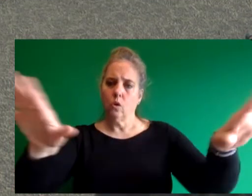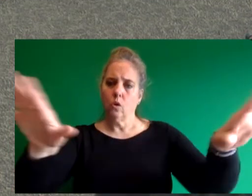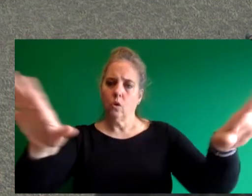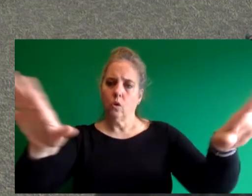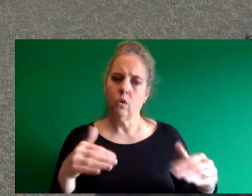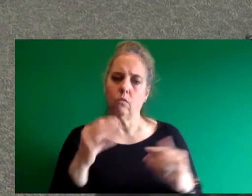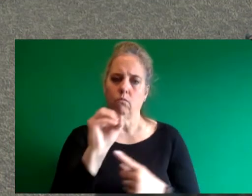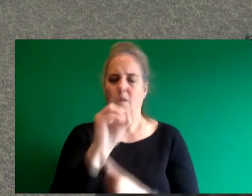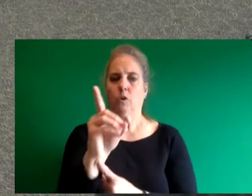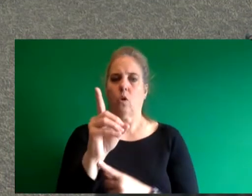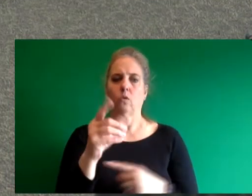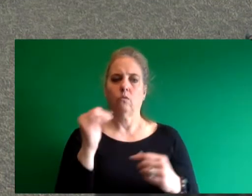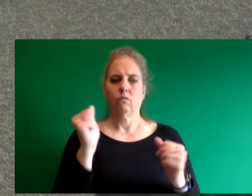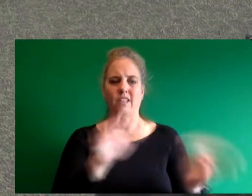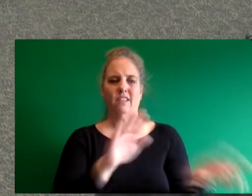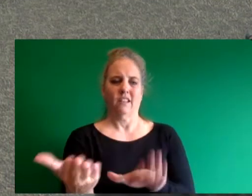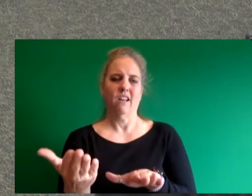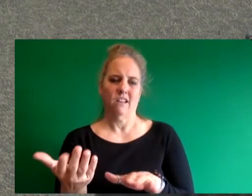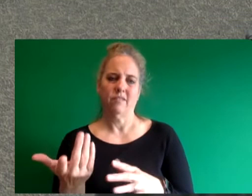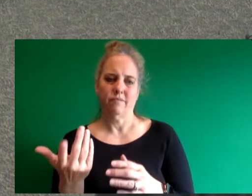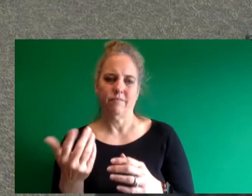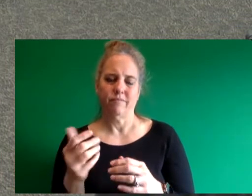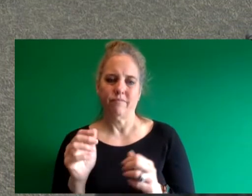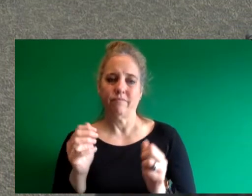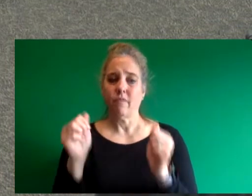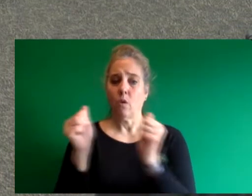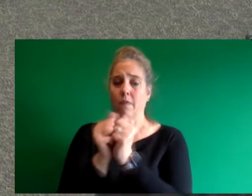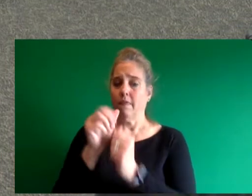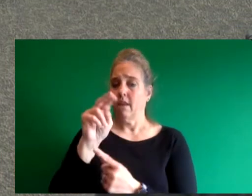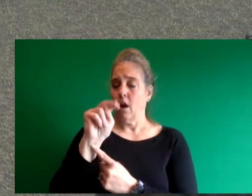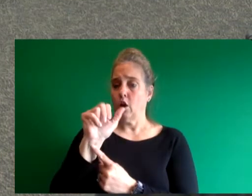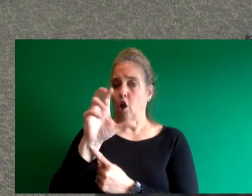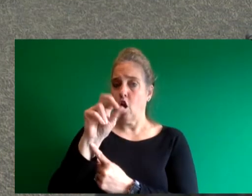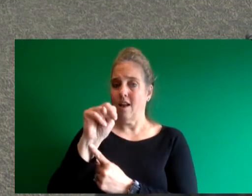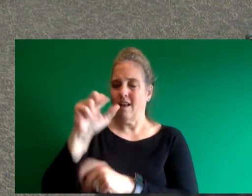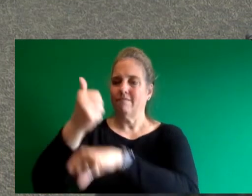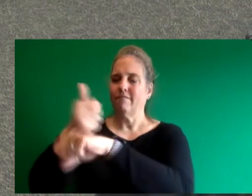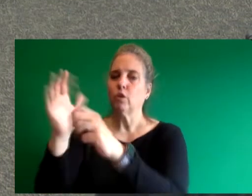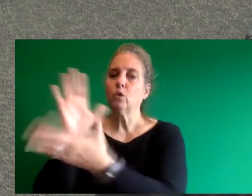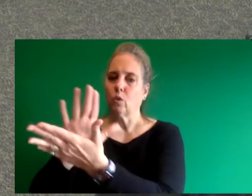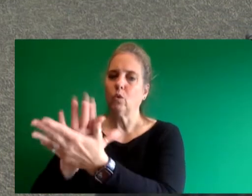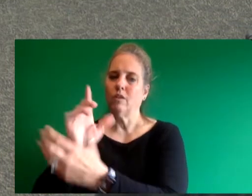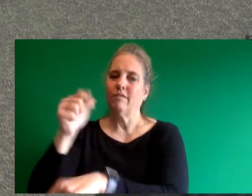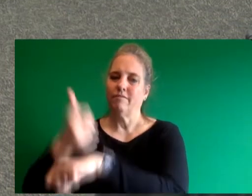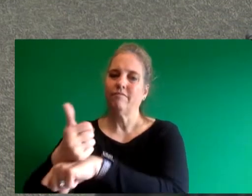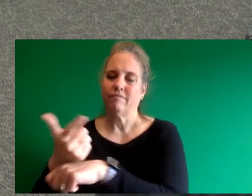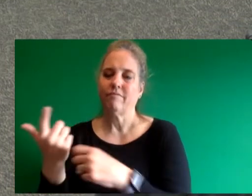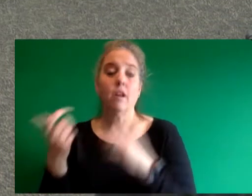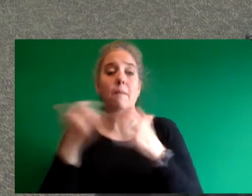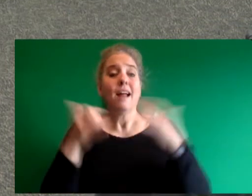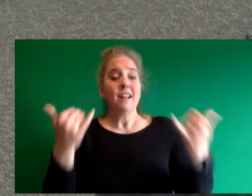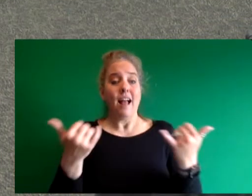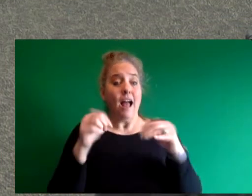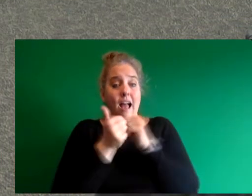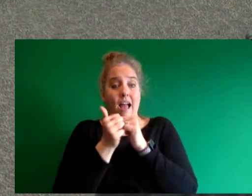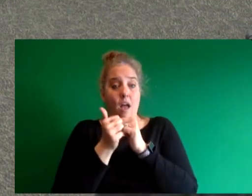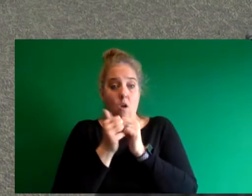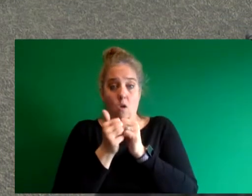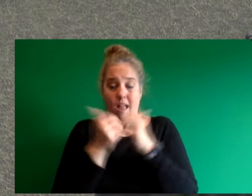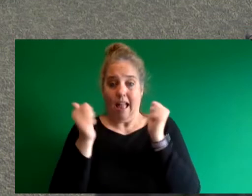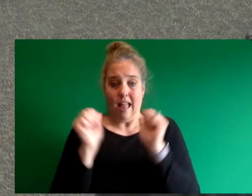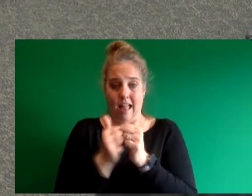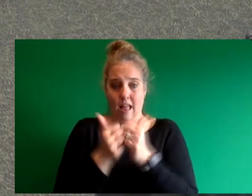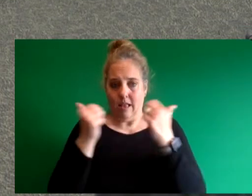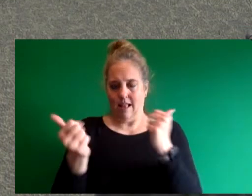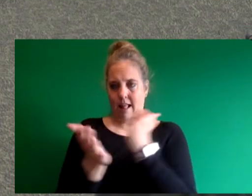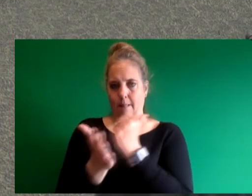within our school, right? How could we increase access to Narcan, train our staff to be able to do that, order that through the state bulk system,